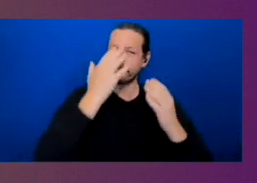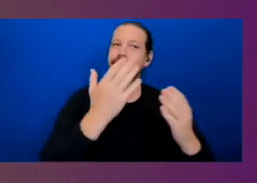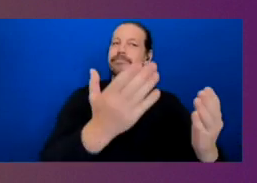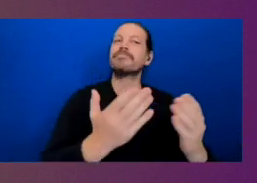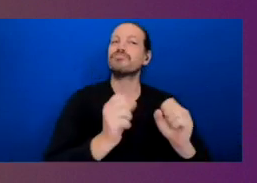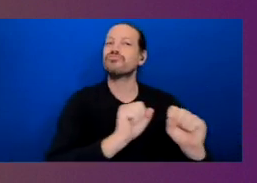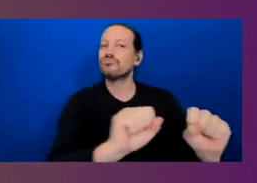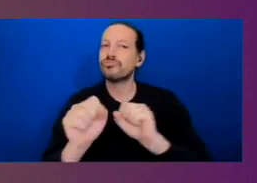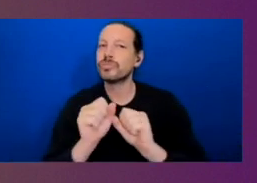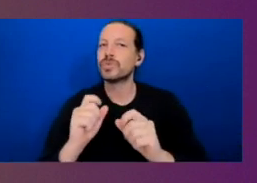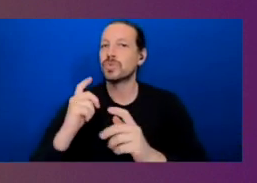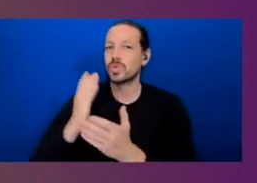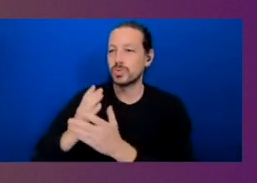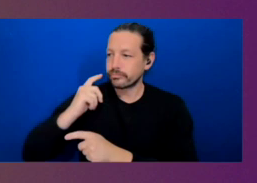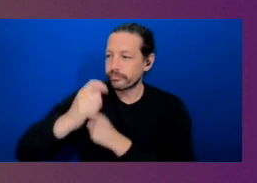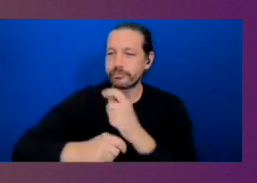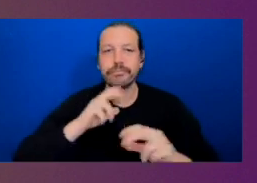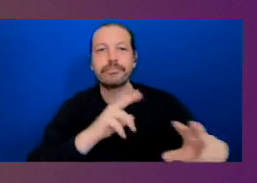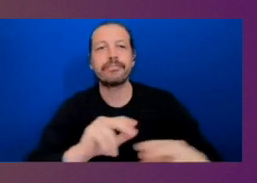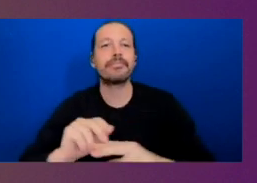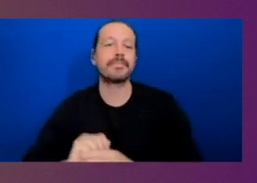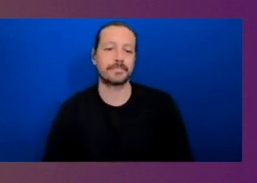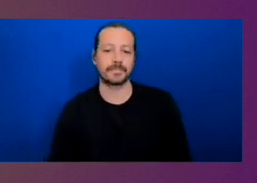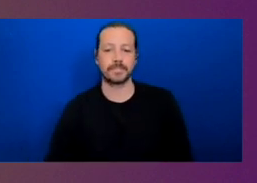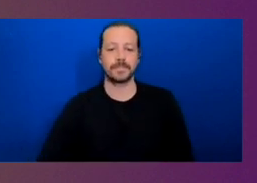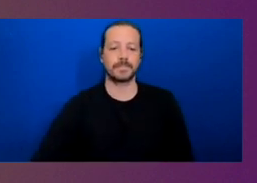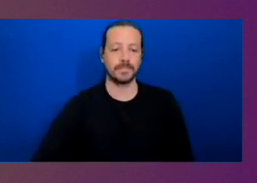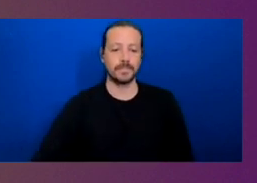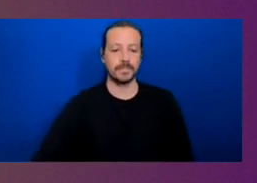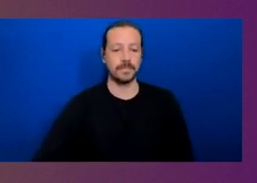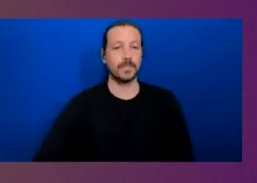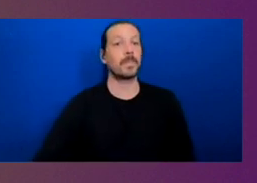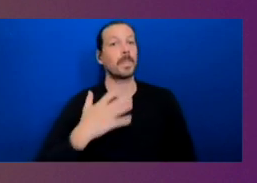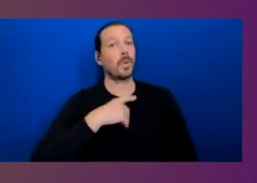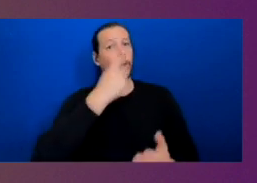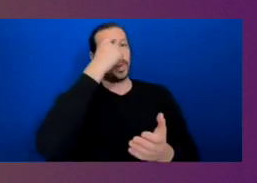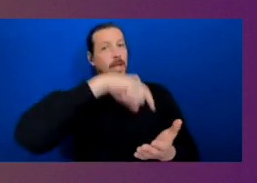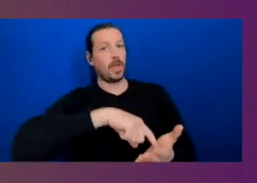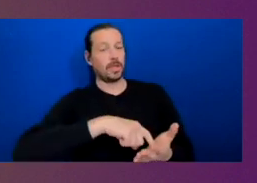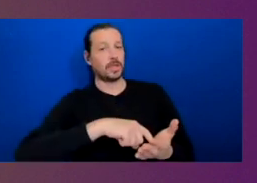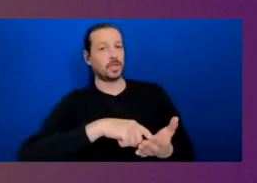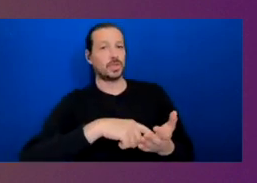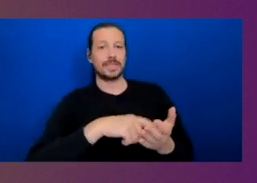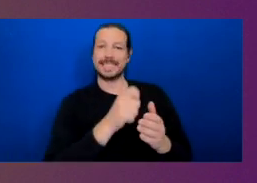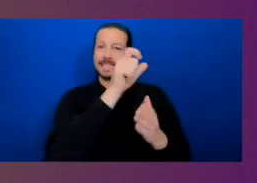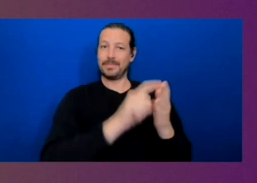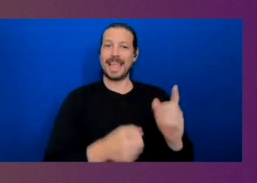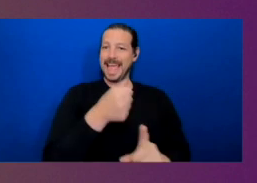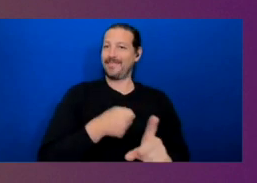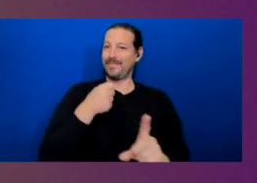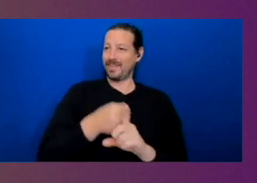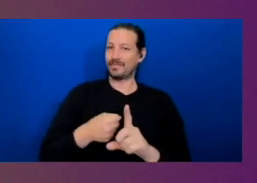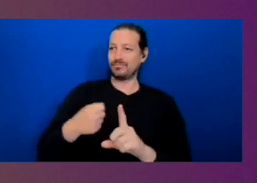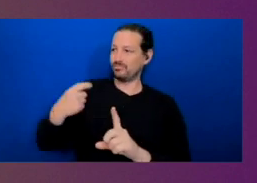traditional owners and elders of those lands as well. I'd also like to acknowledge the disability advocates who have played